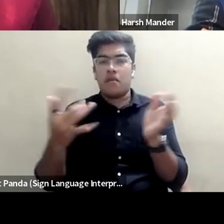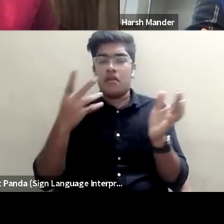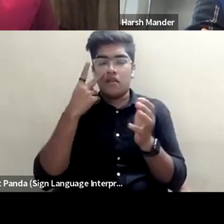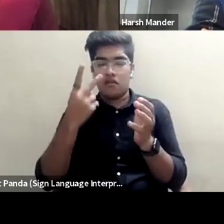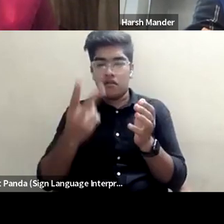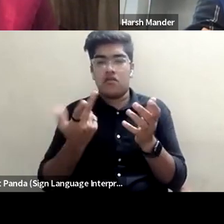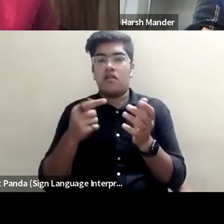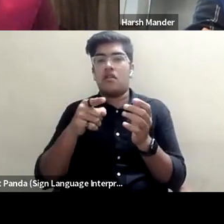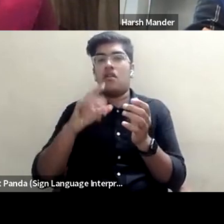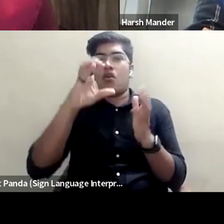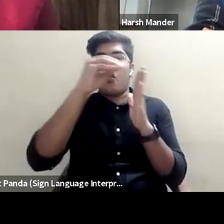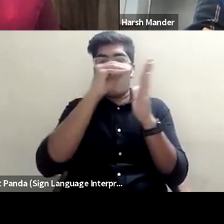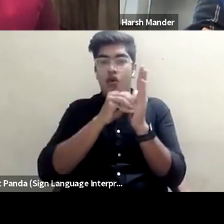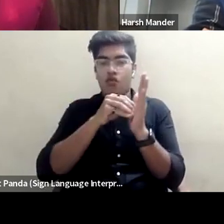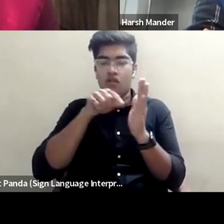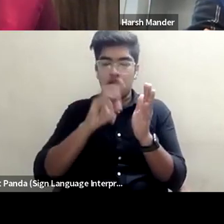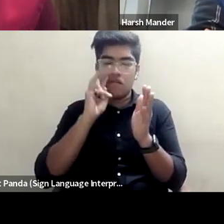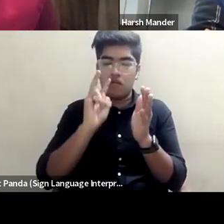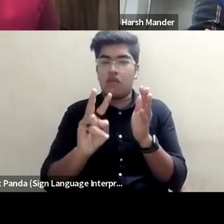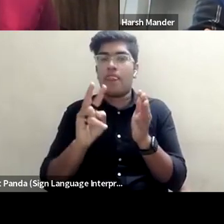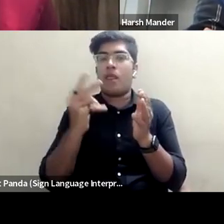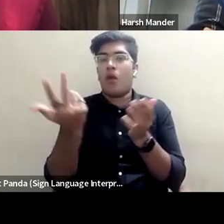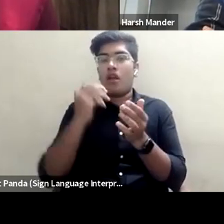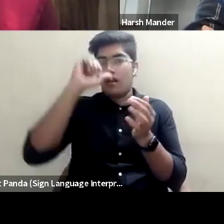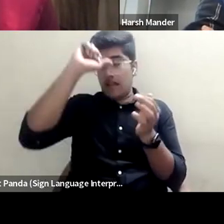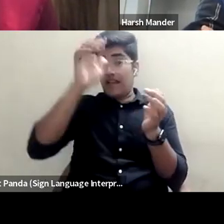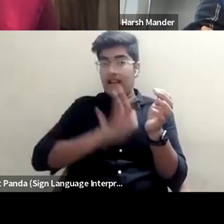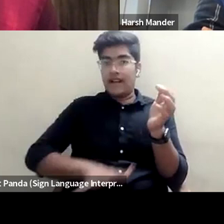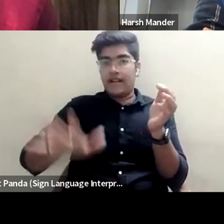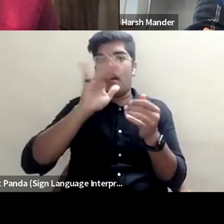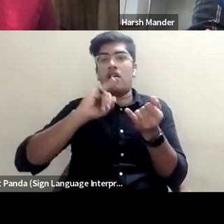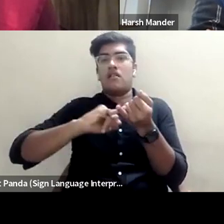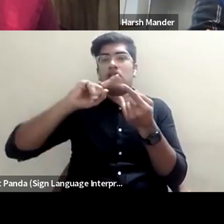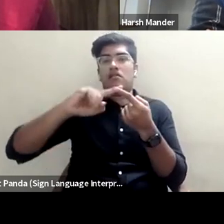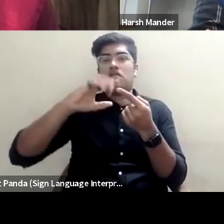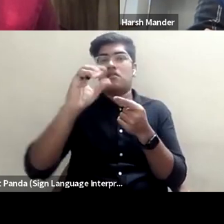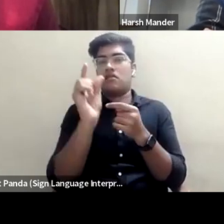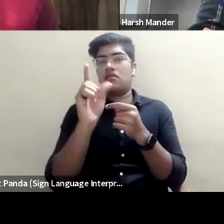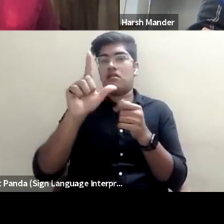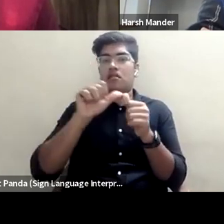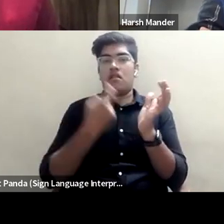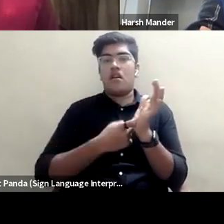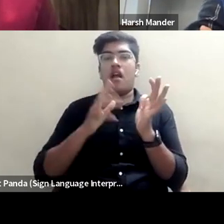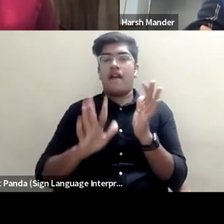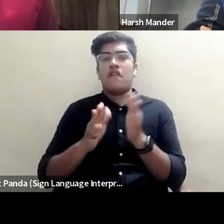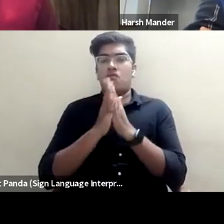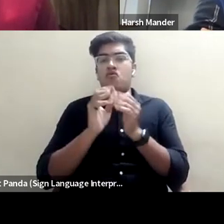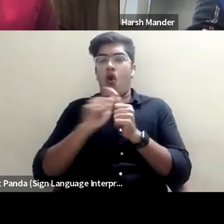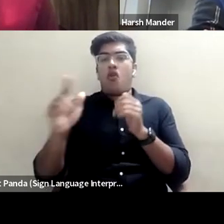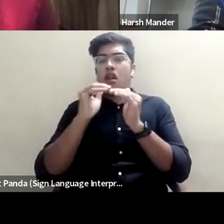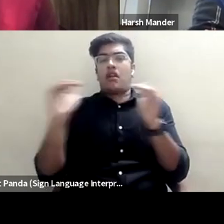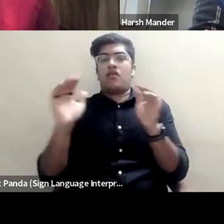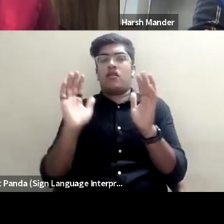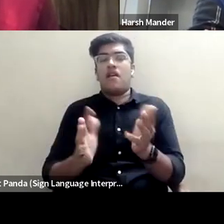the Constitution is that we are a secular state. We are a secular state. And this is what